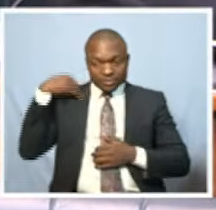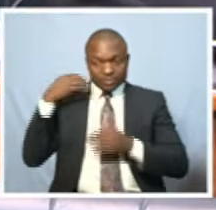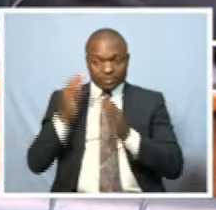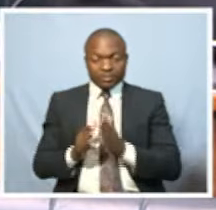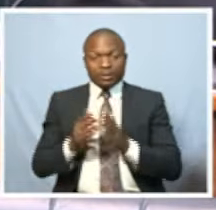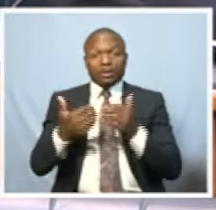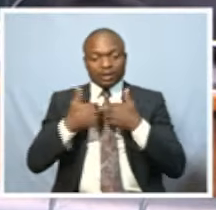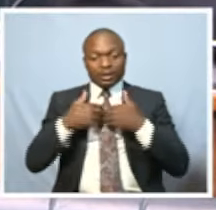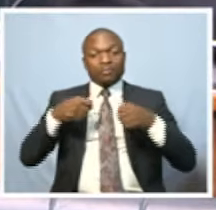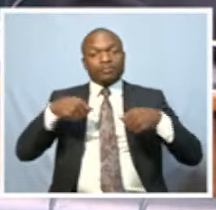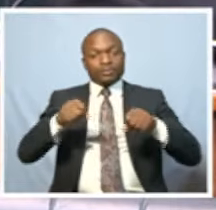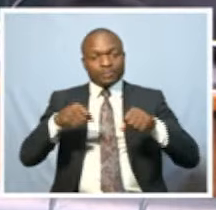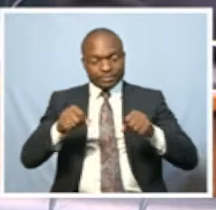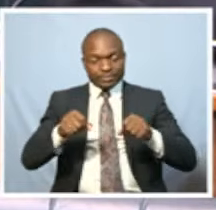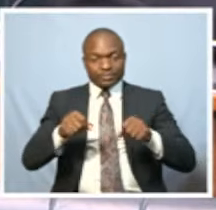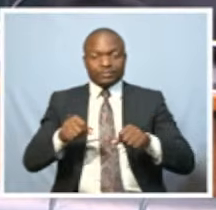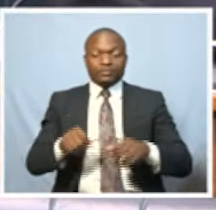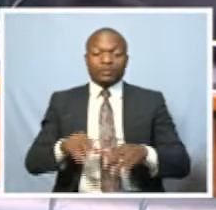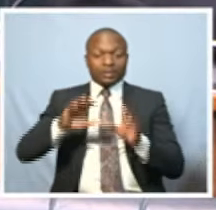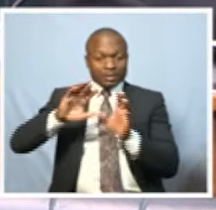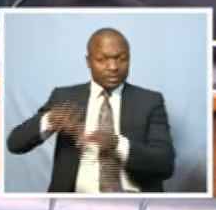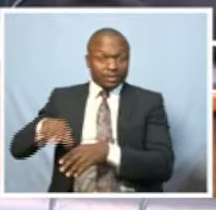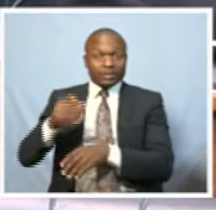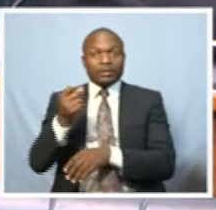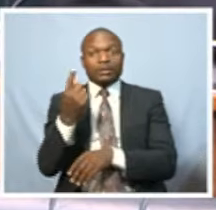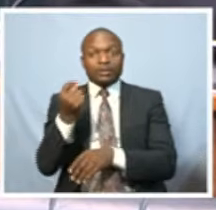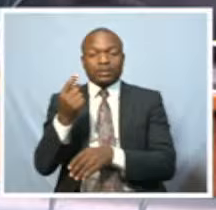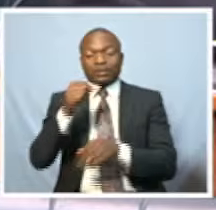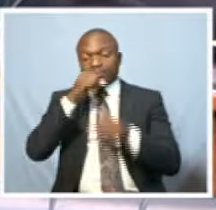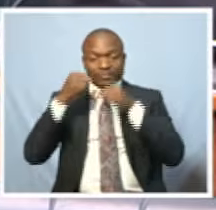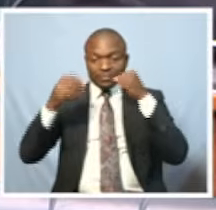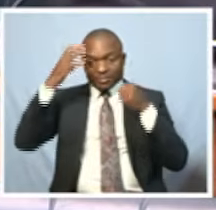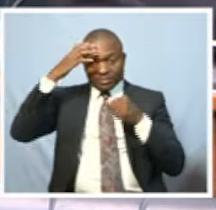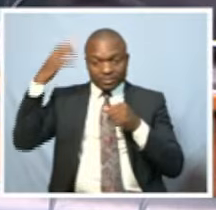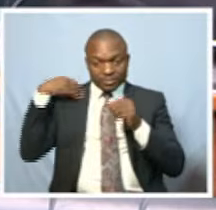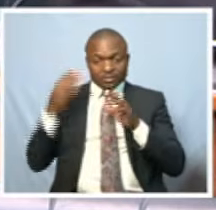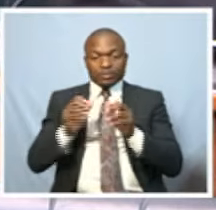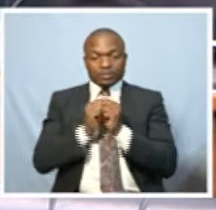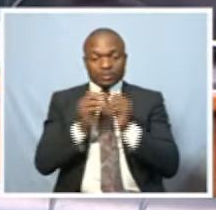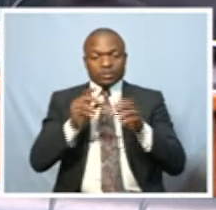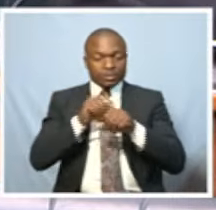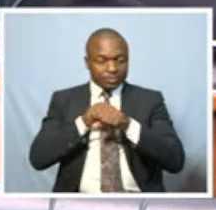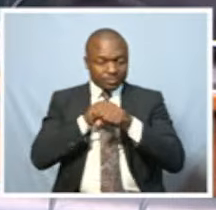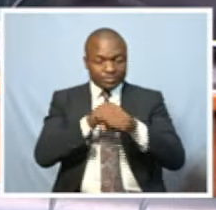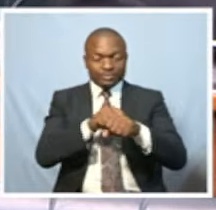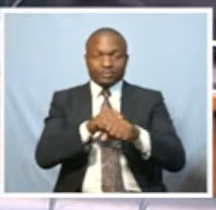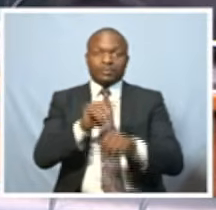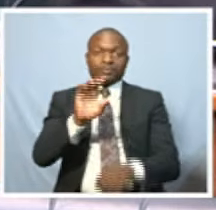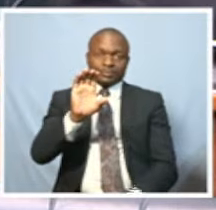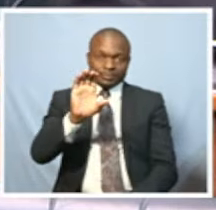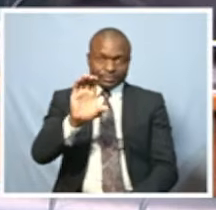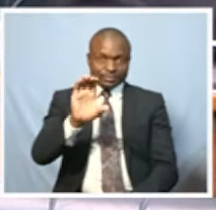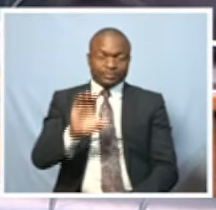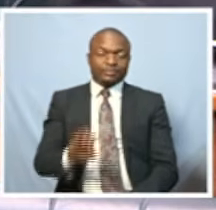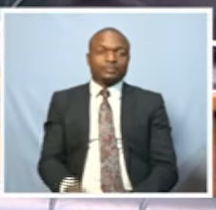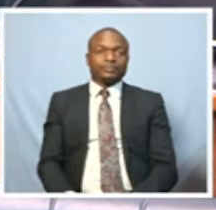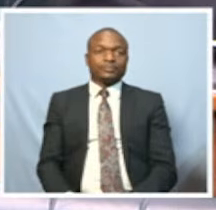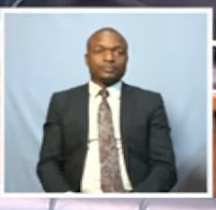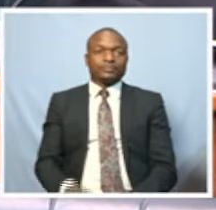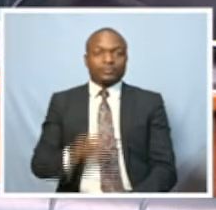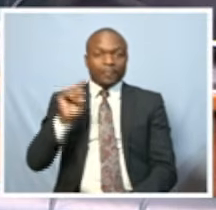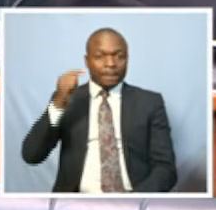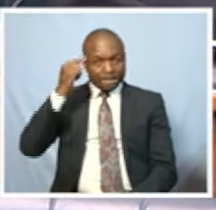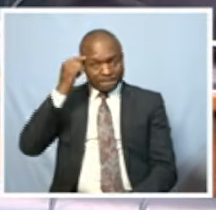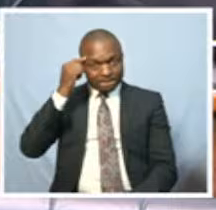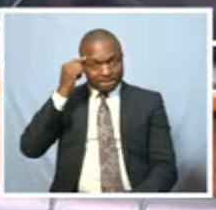have motorbikes, leaving 11 camp officers without transport. And C,